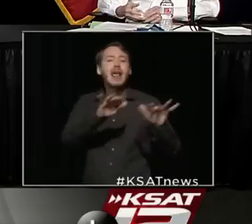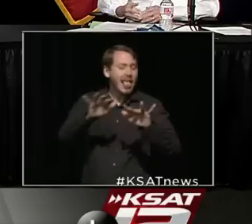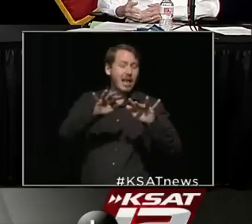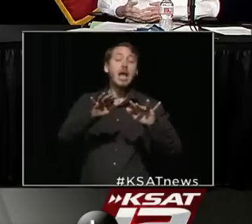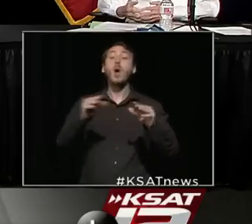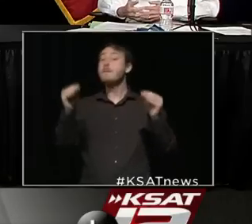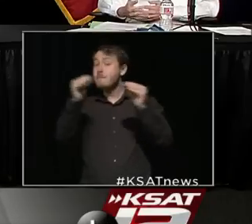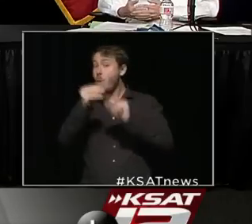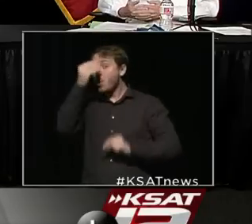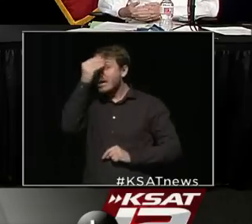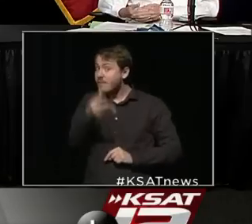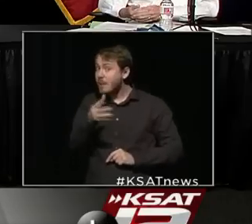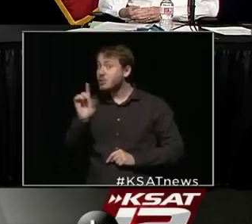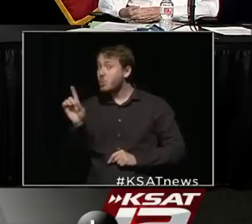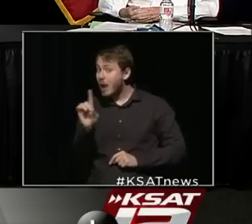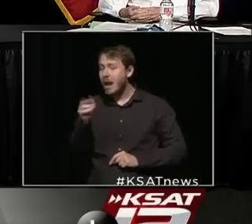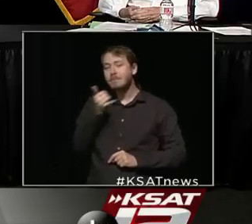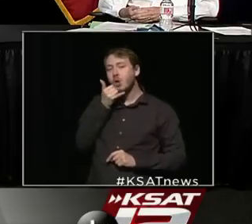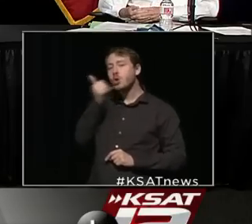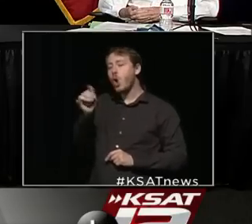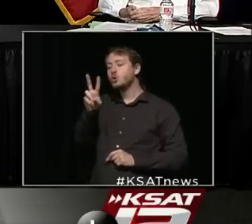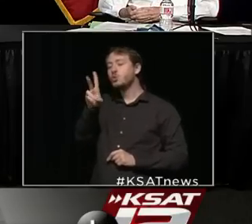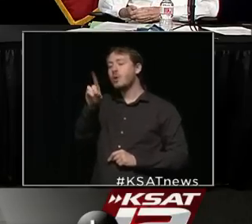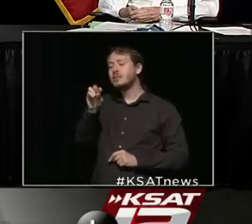on that program by calling